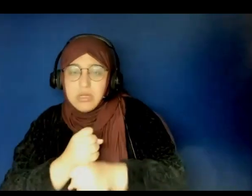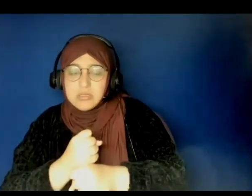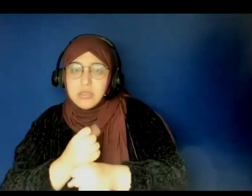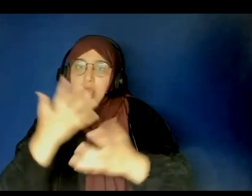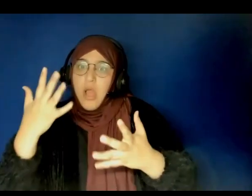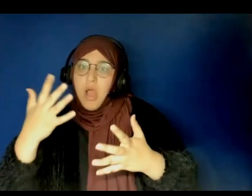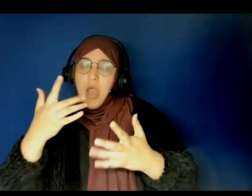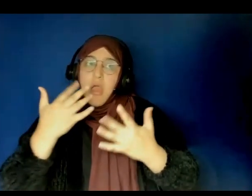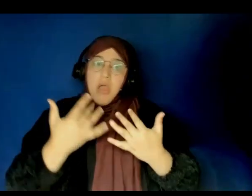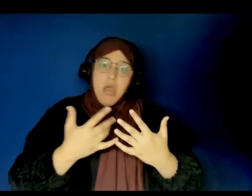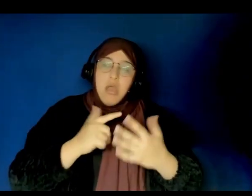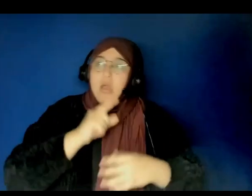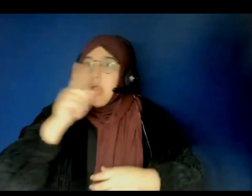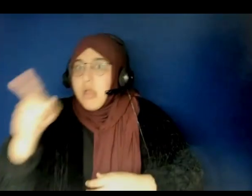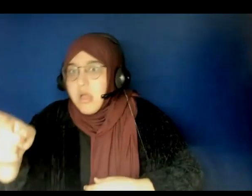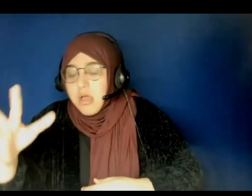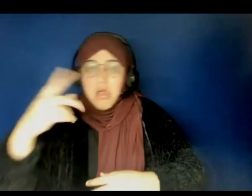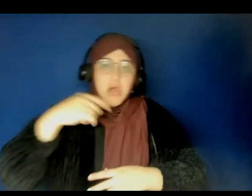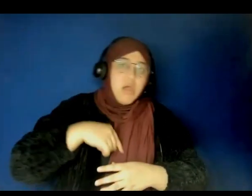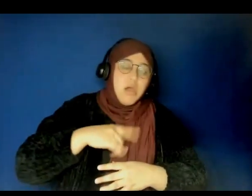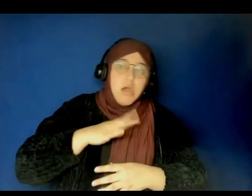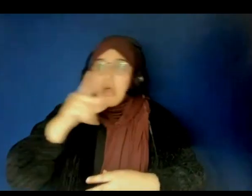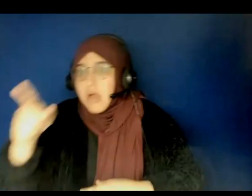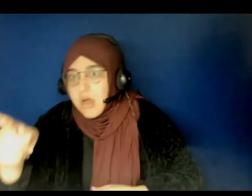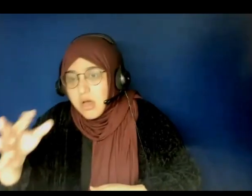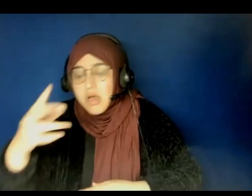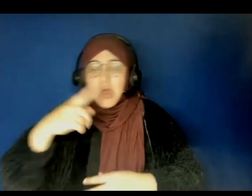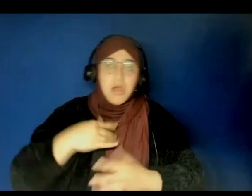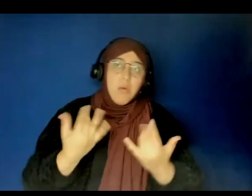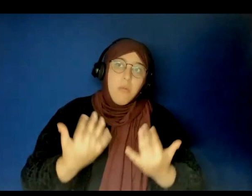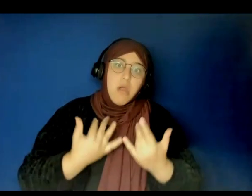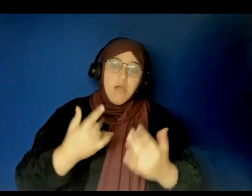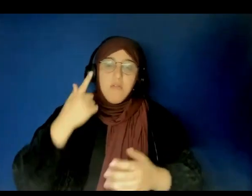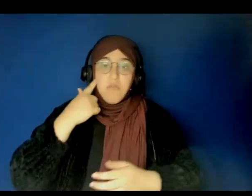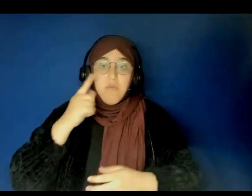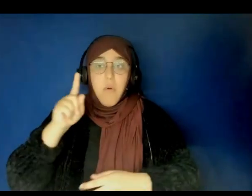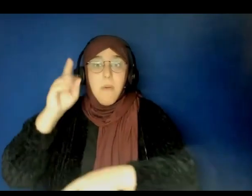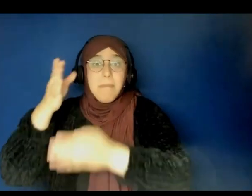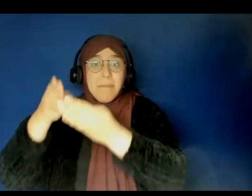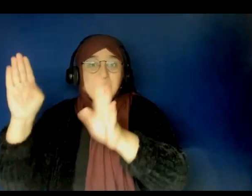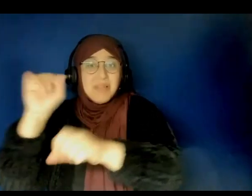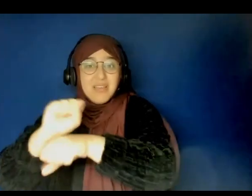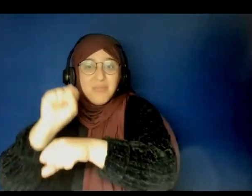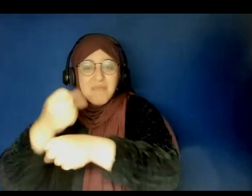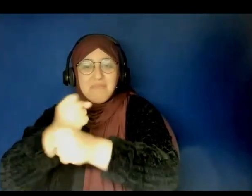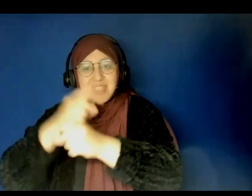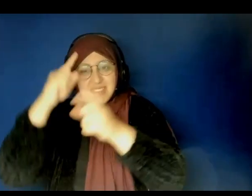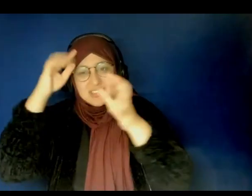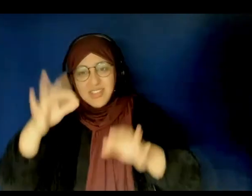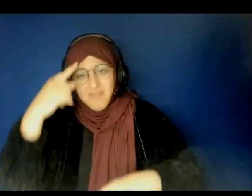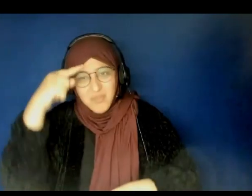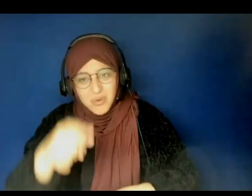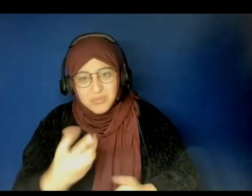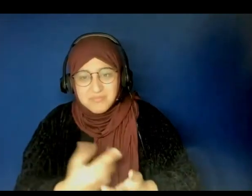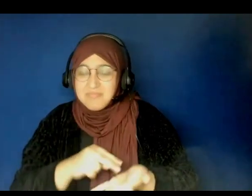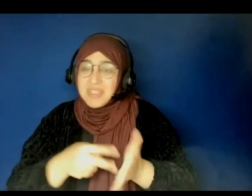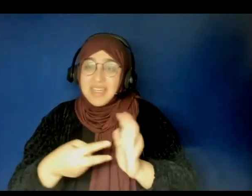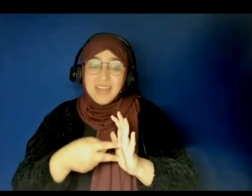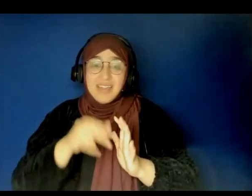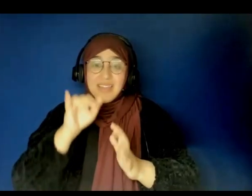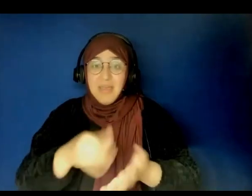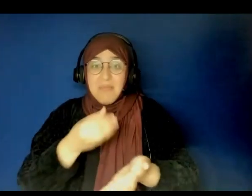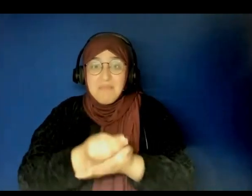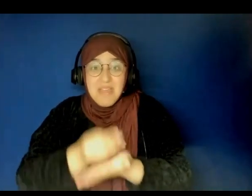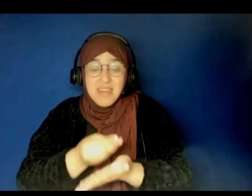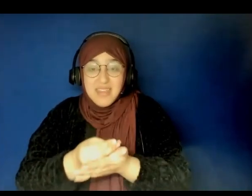who is a public employee to make these decisions for you, which means that your money will not go to whom you want. It will take